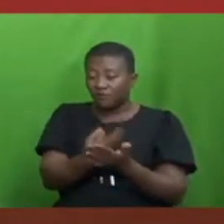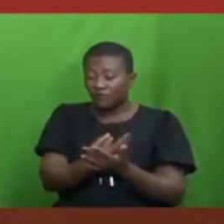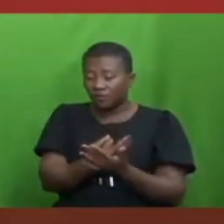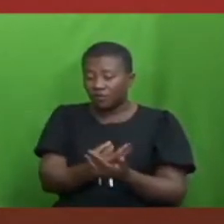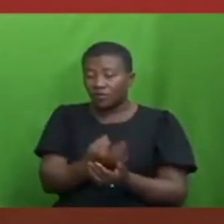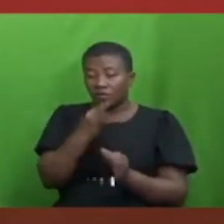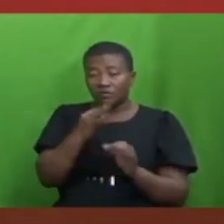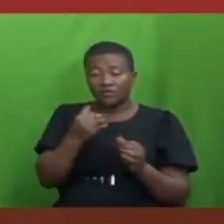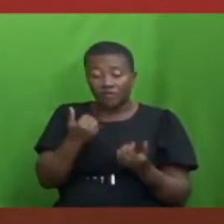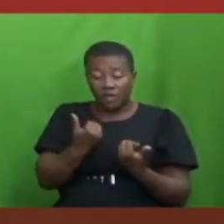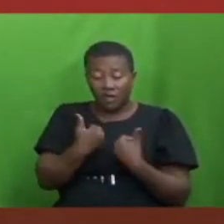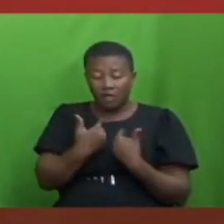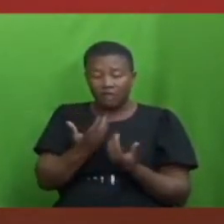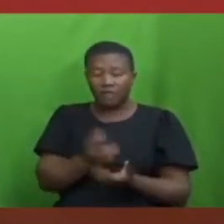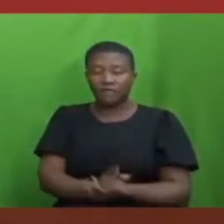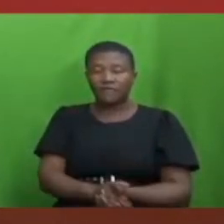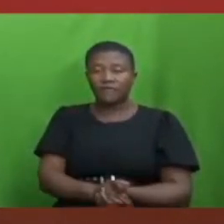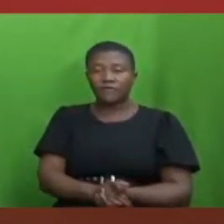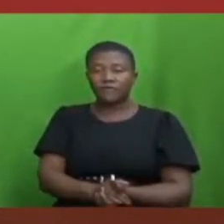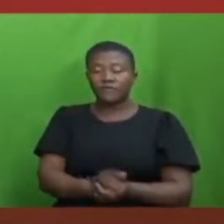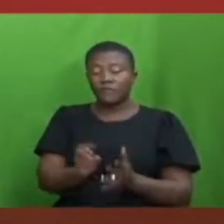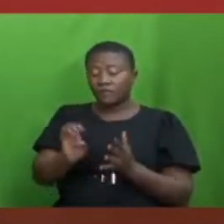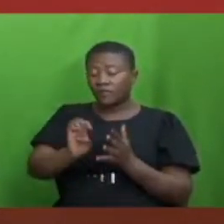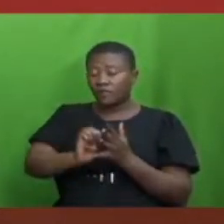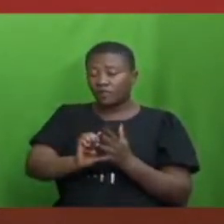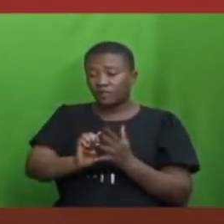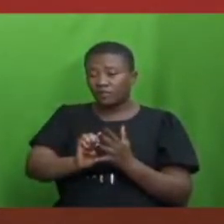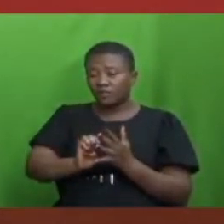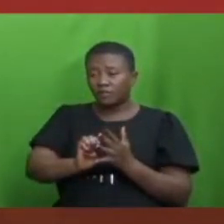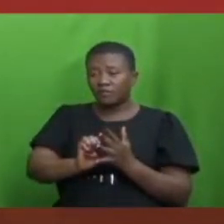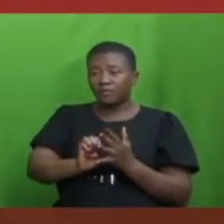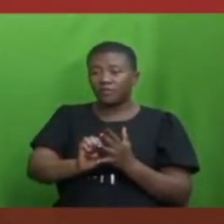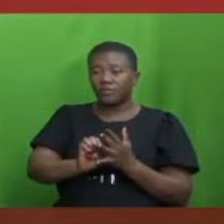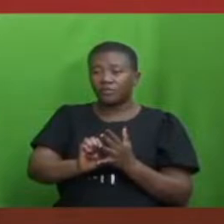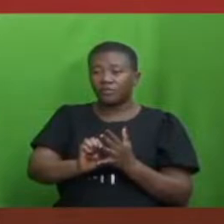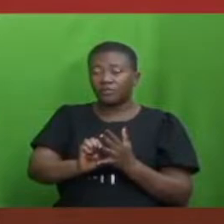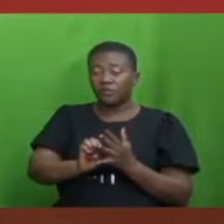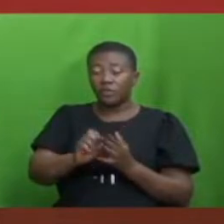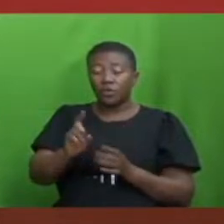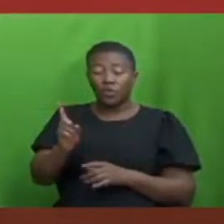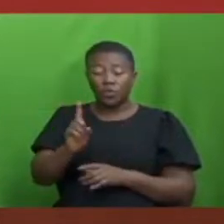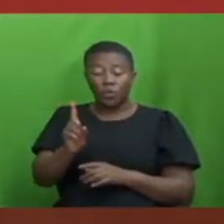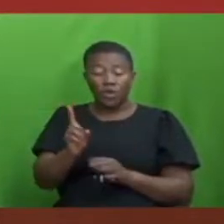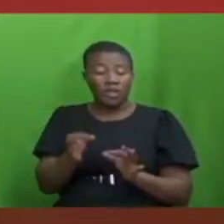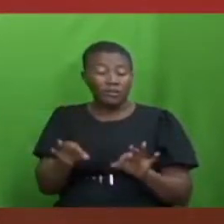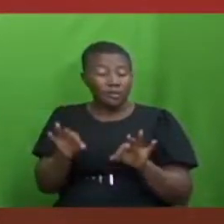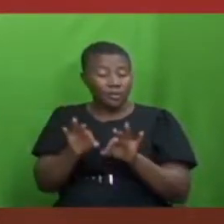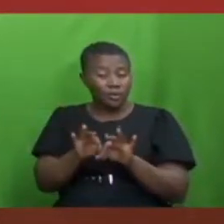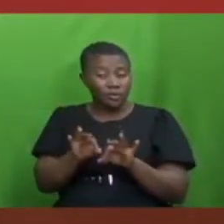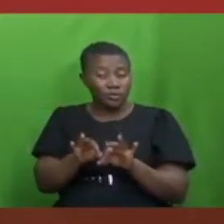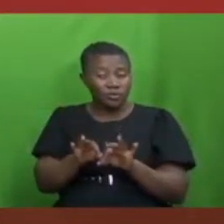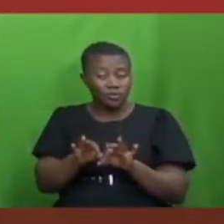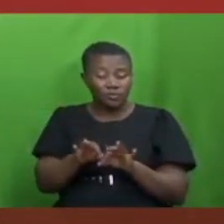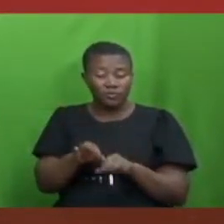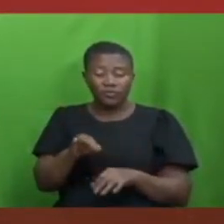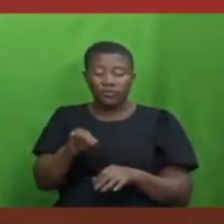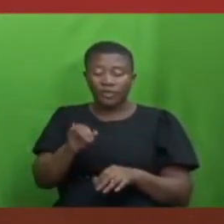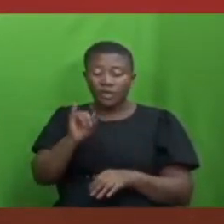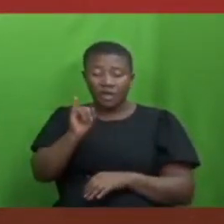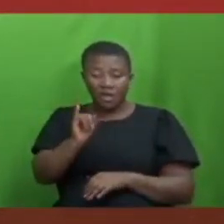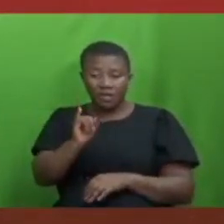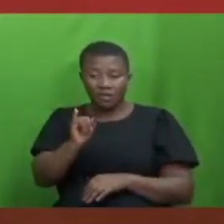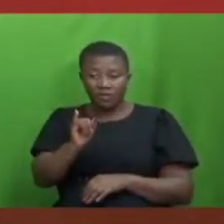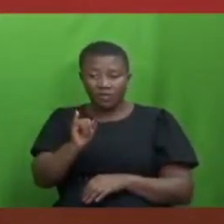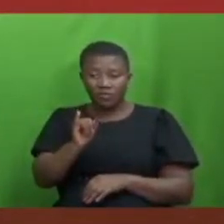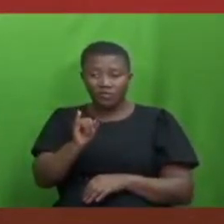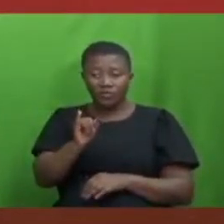necessary. And E, where necessary, Roman 1,